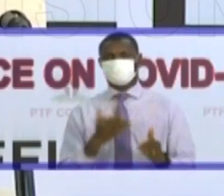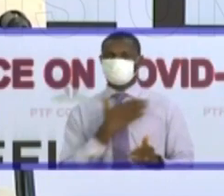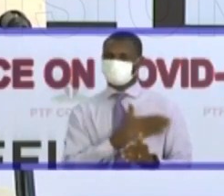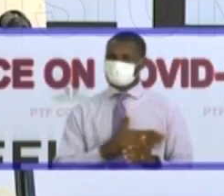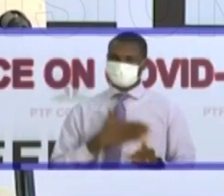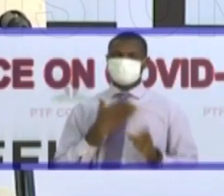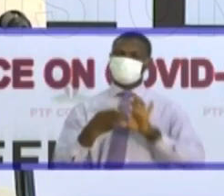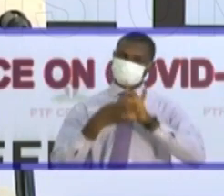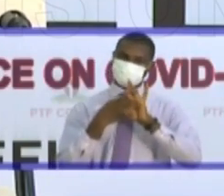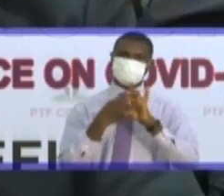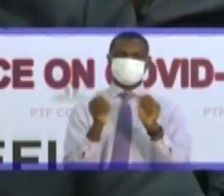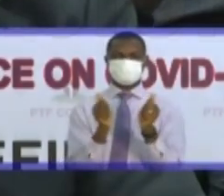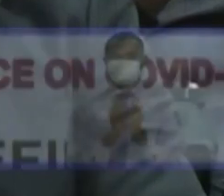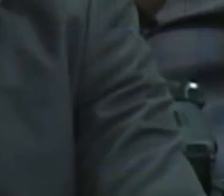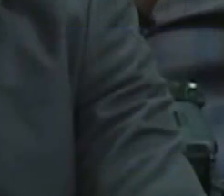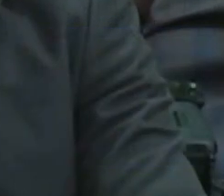treatment that they are supposed to get.